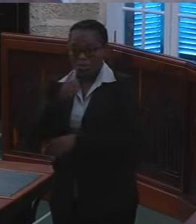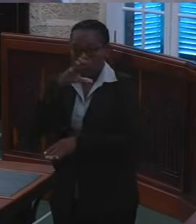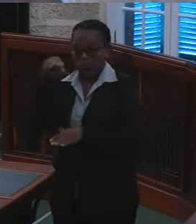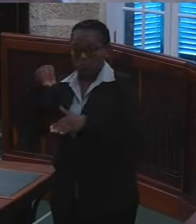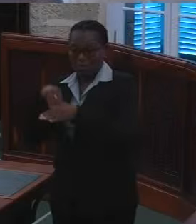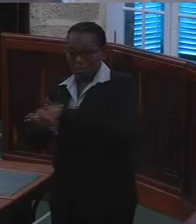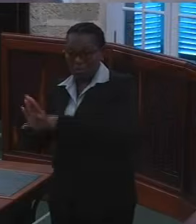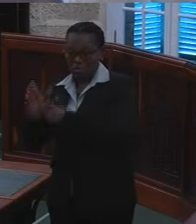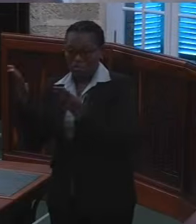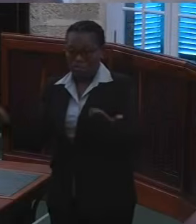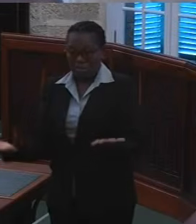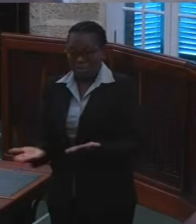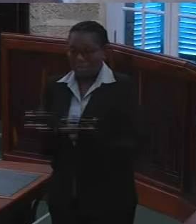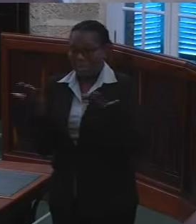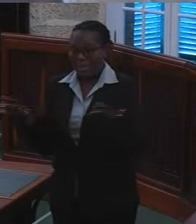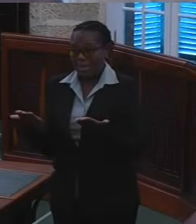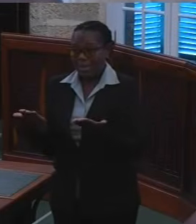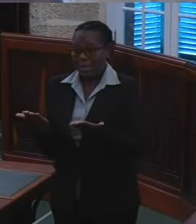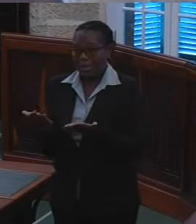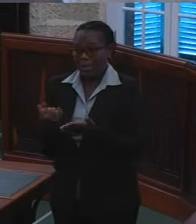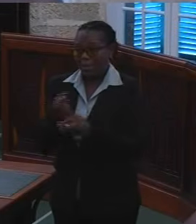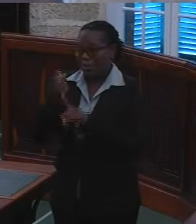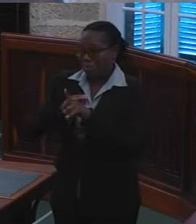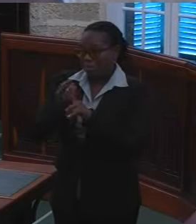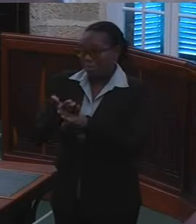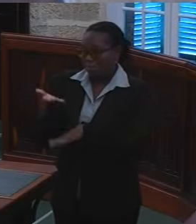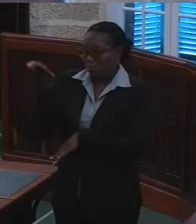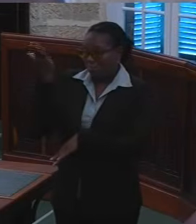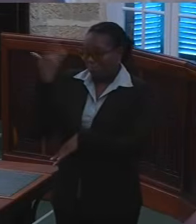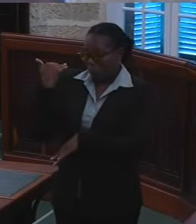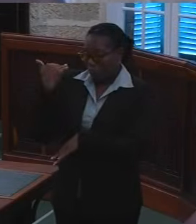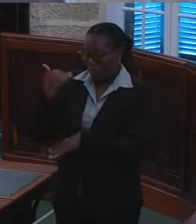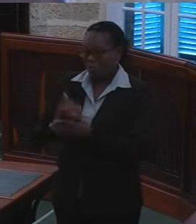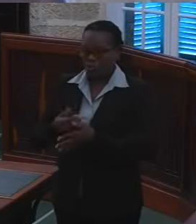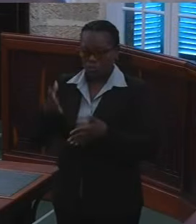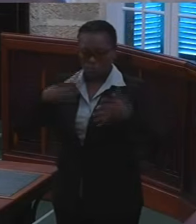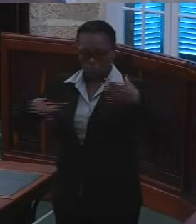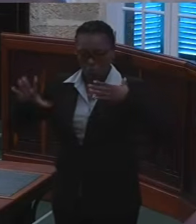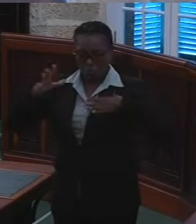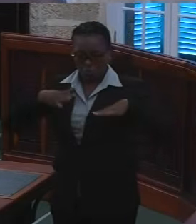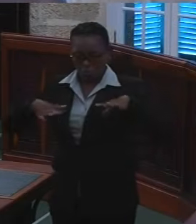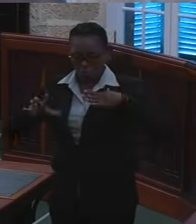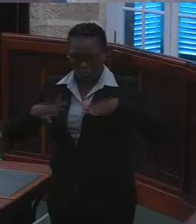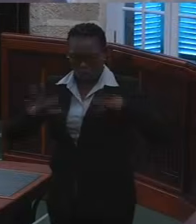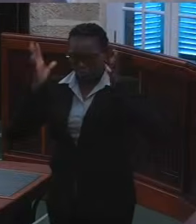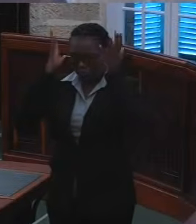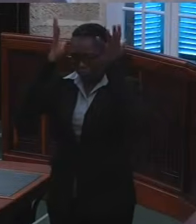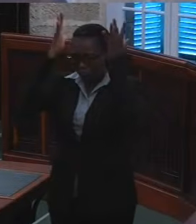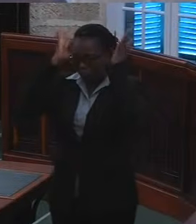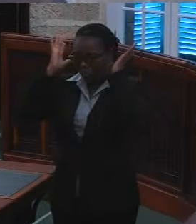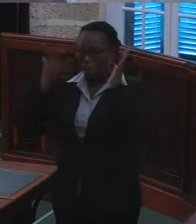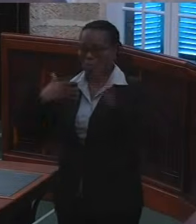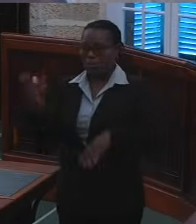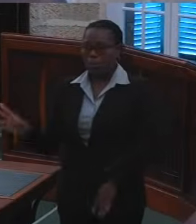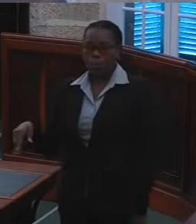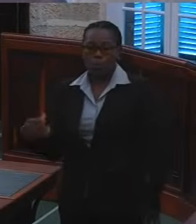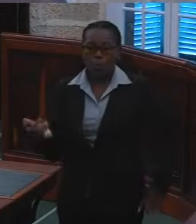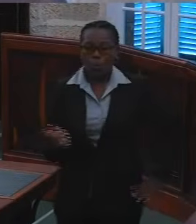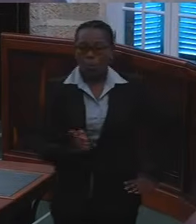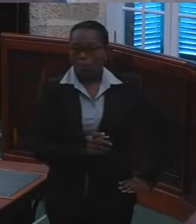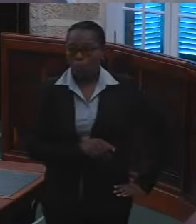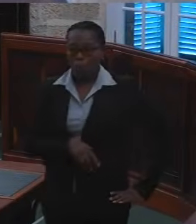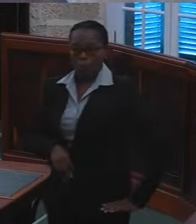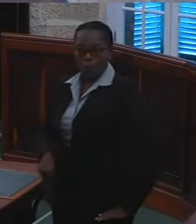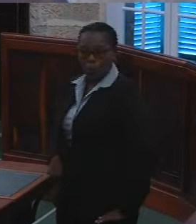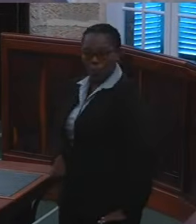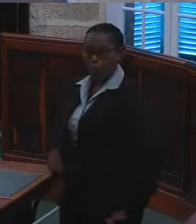hollow chamber only a couple of months ago, the outfits that she wore, I think that she could model on any